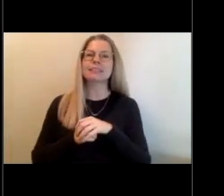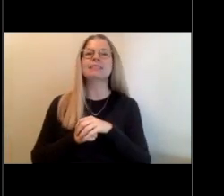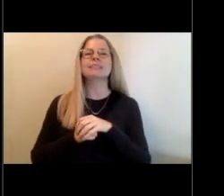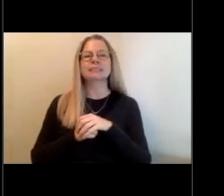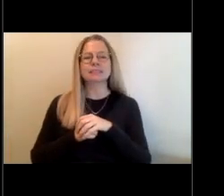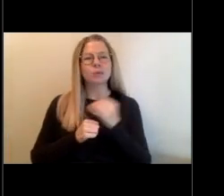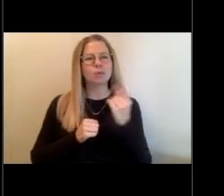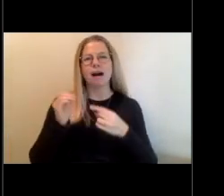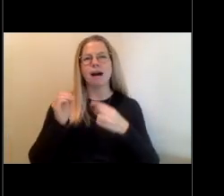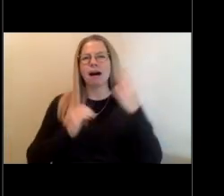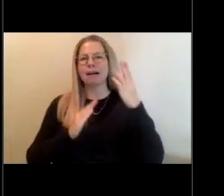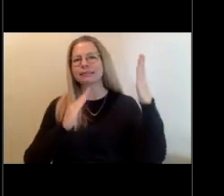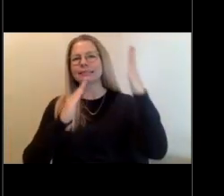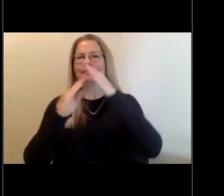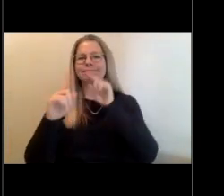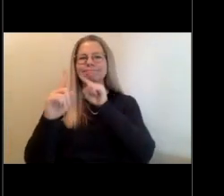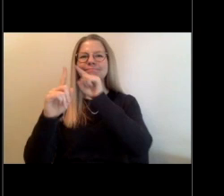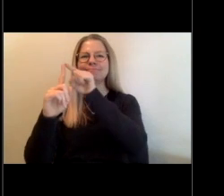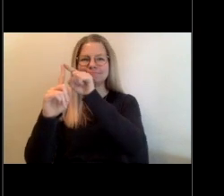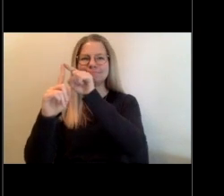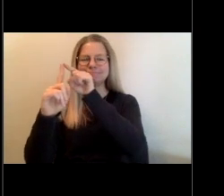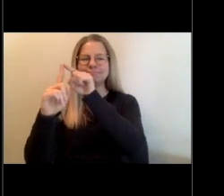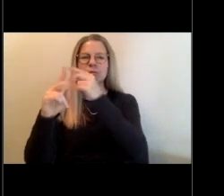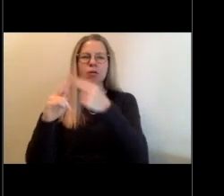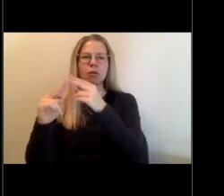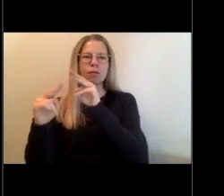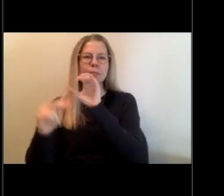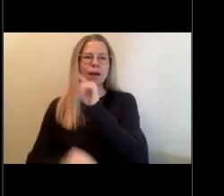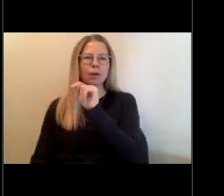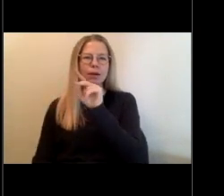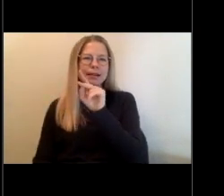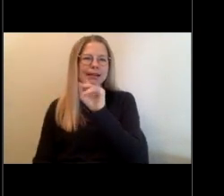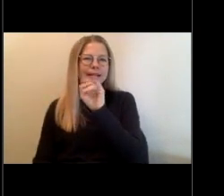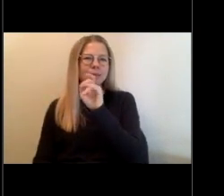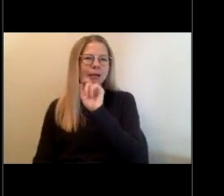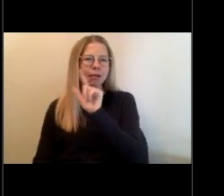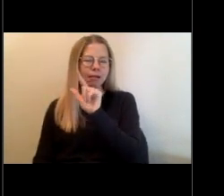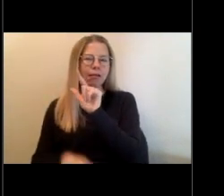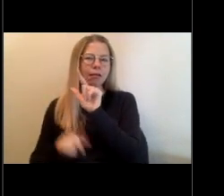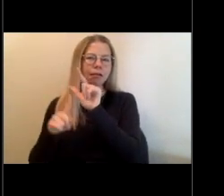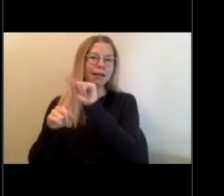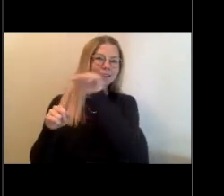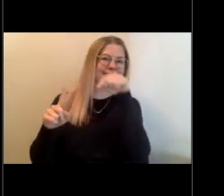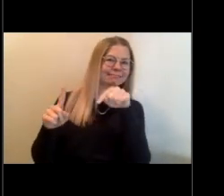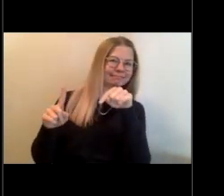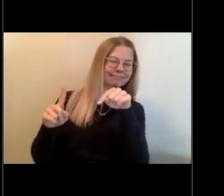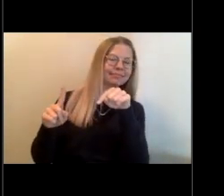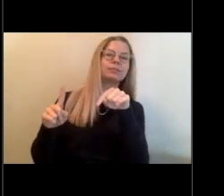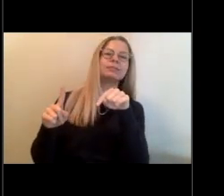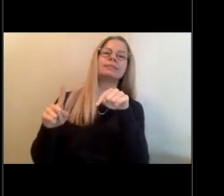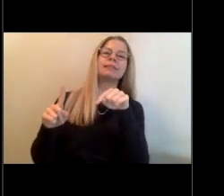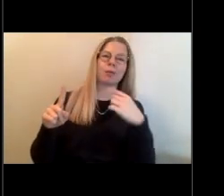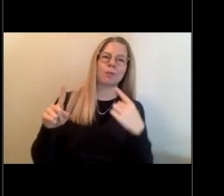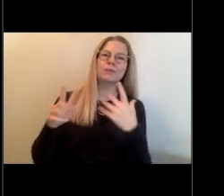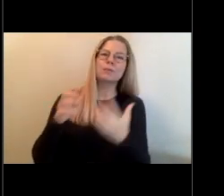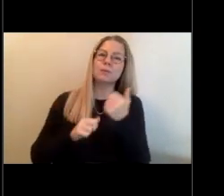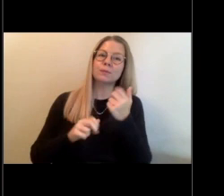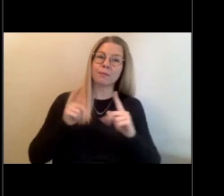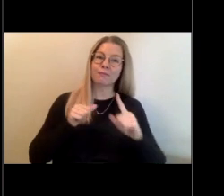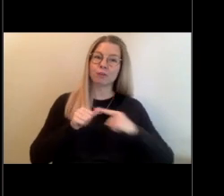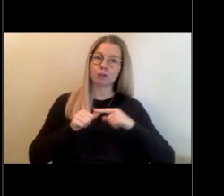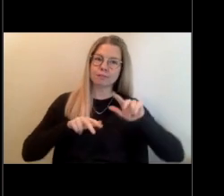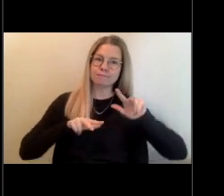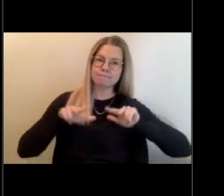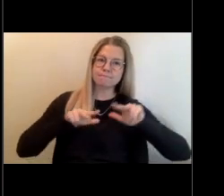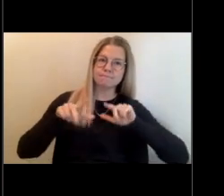actually has sort of a dual summit, and most people make it to Mawenzi first, and then they forge on to the top. So